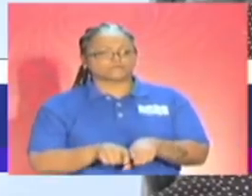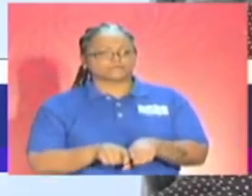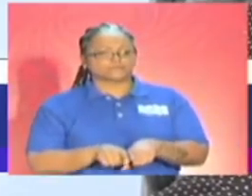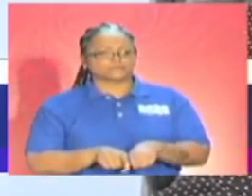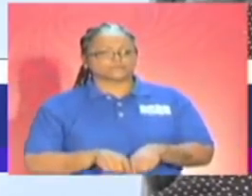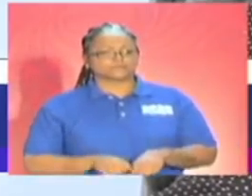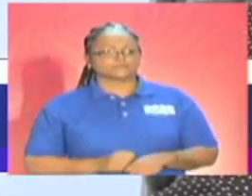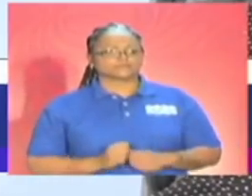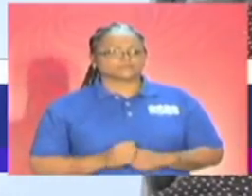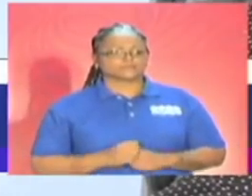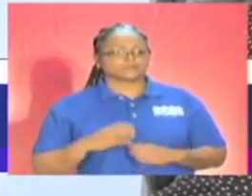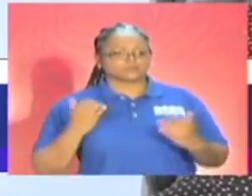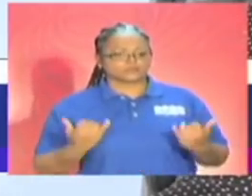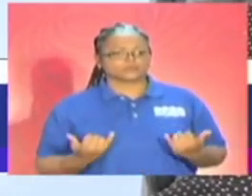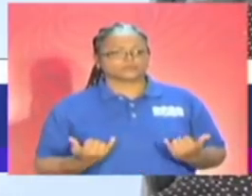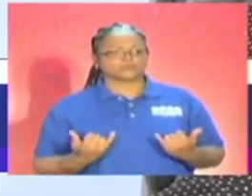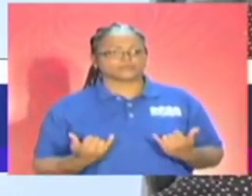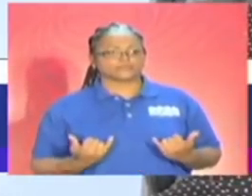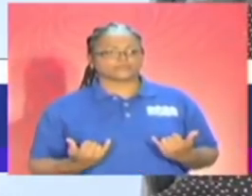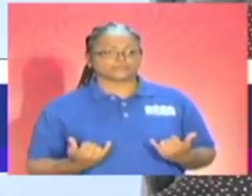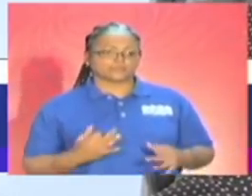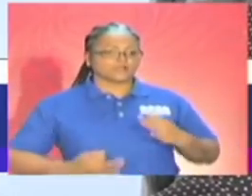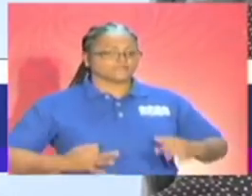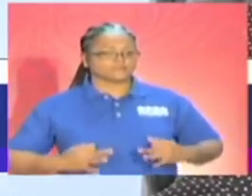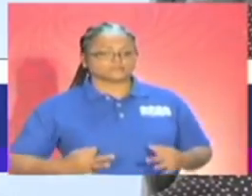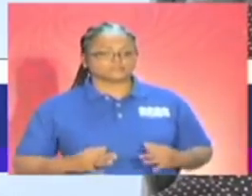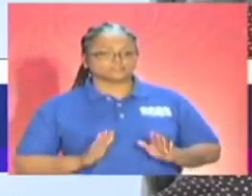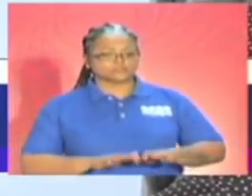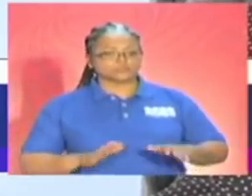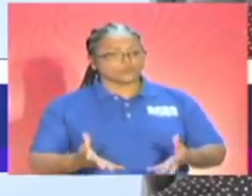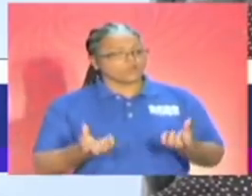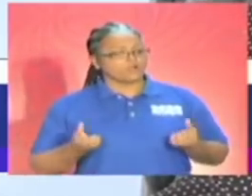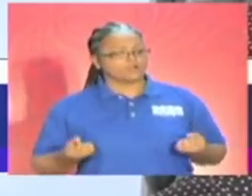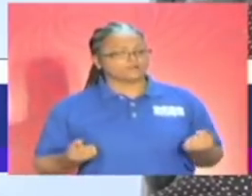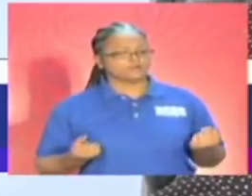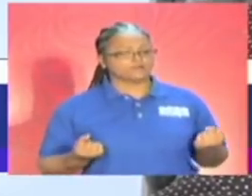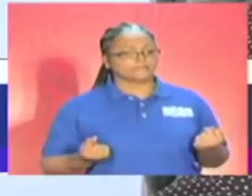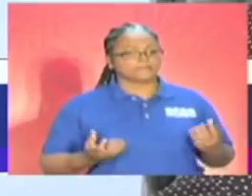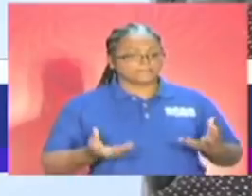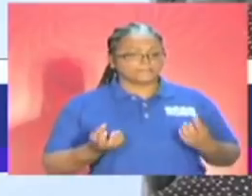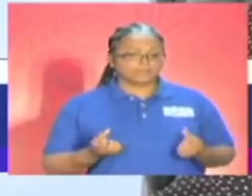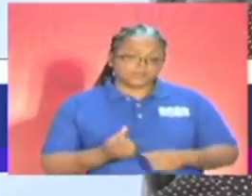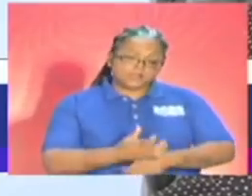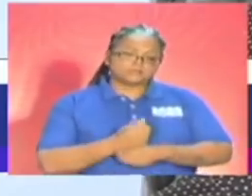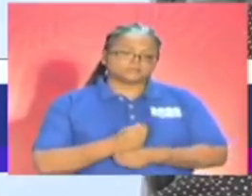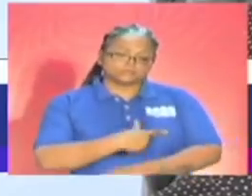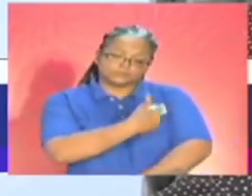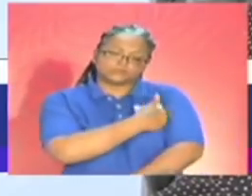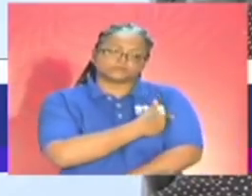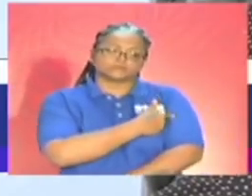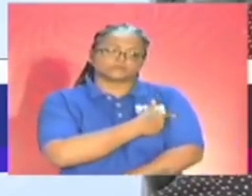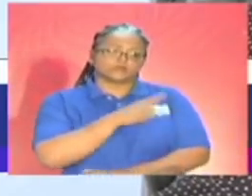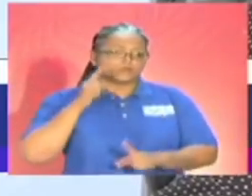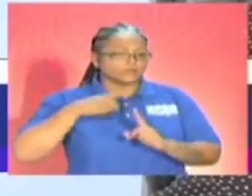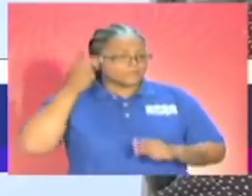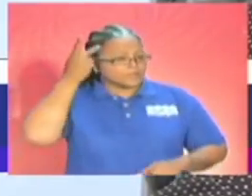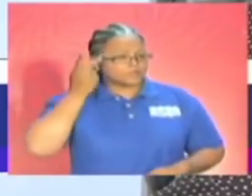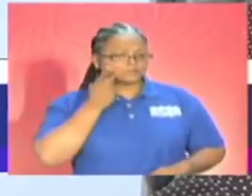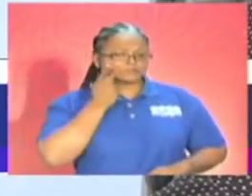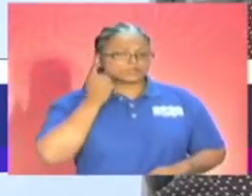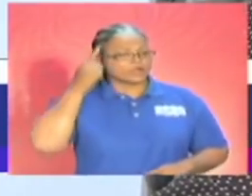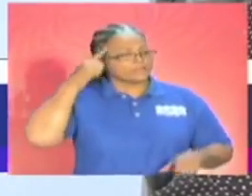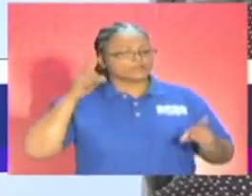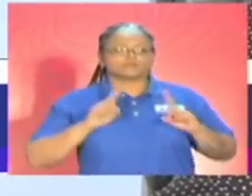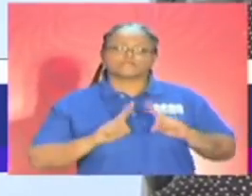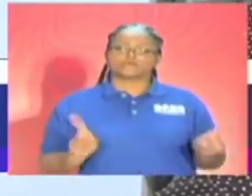be vaccinated if their parent was not in agreement. And we would suggest to that child that they have the conversation